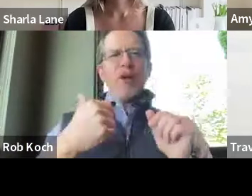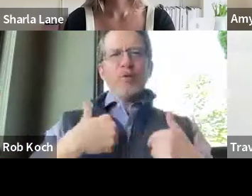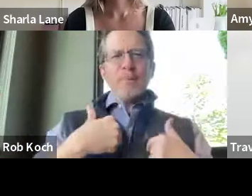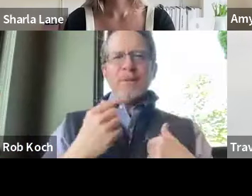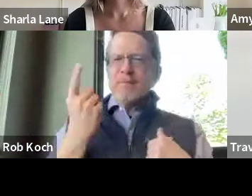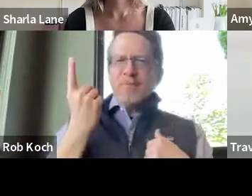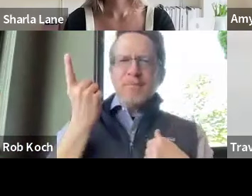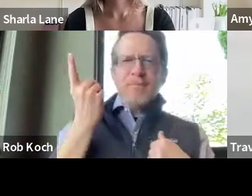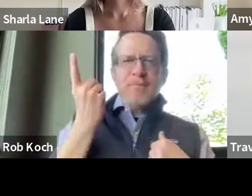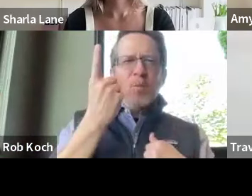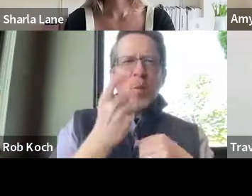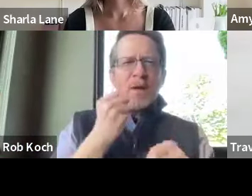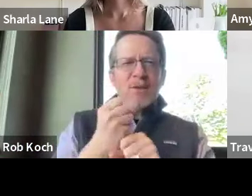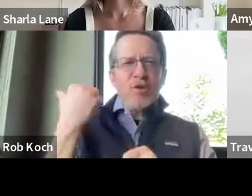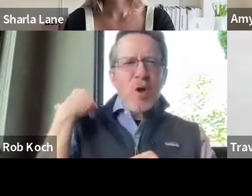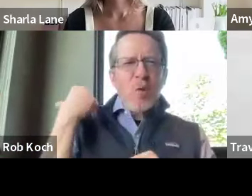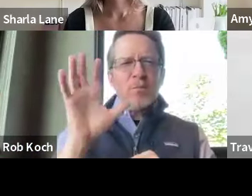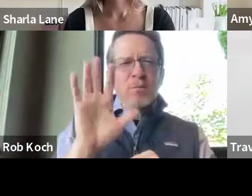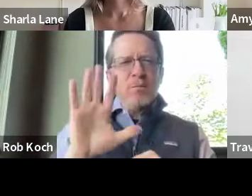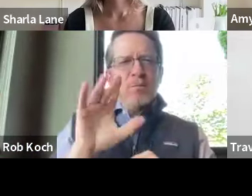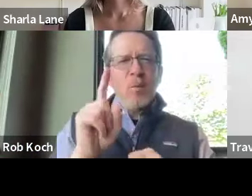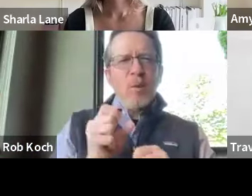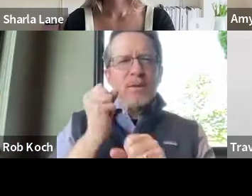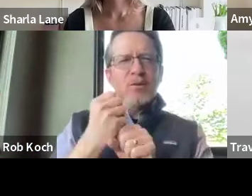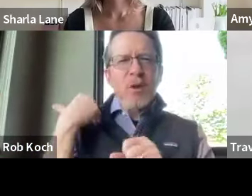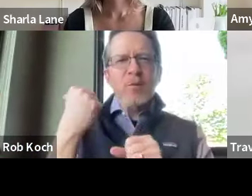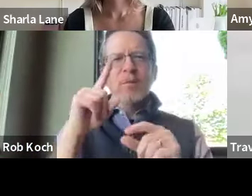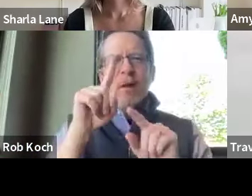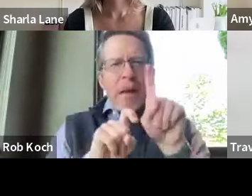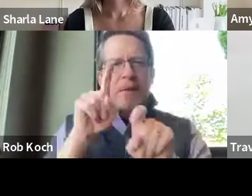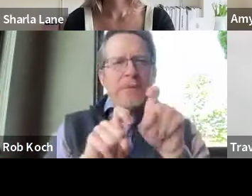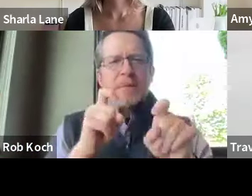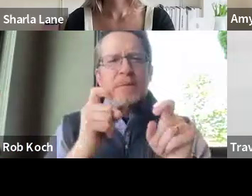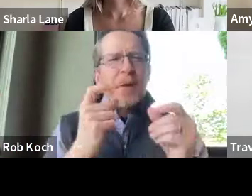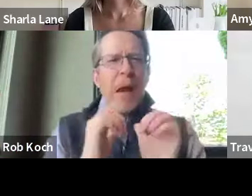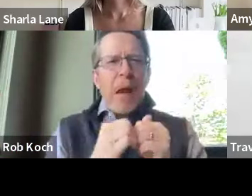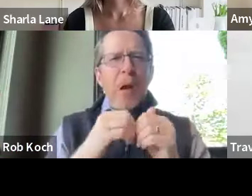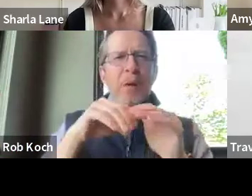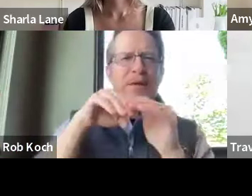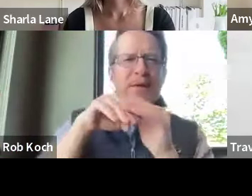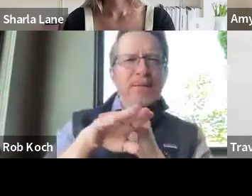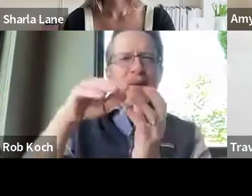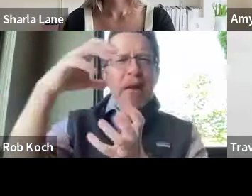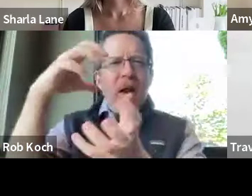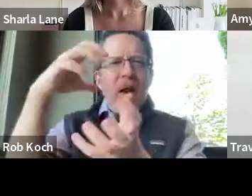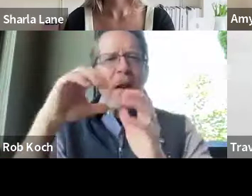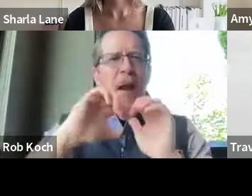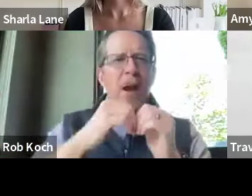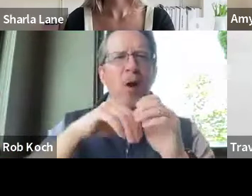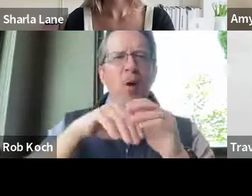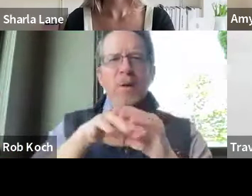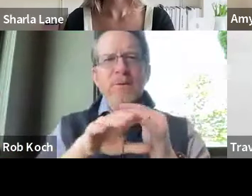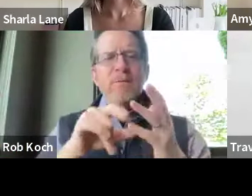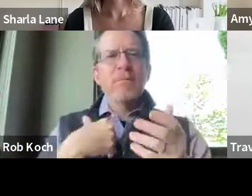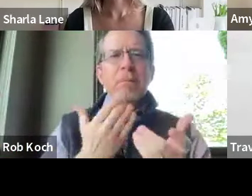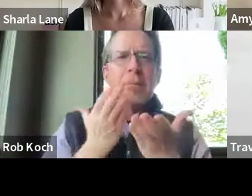This is Rob. Yeah. So Zeno Chen reached out to me, I believe a year ago at this point. Is that right, Zeno Chen? Yes, that's right. And he